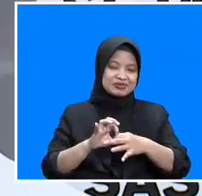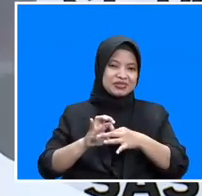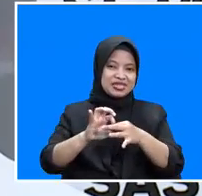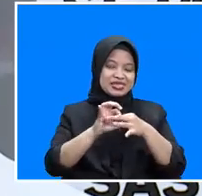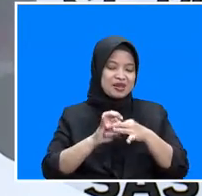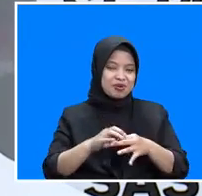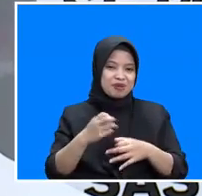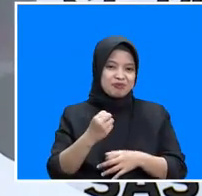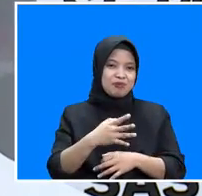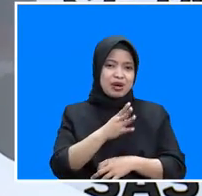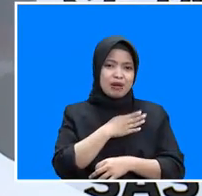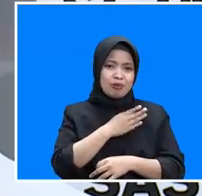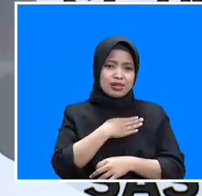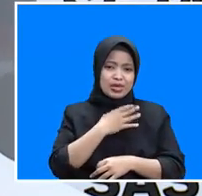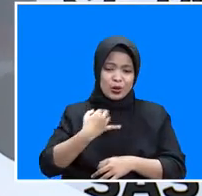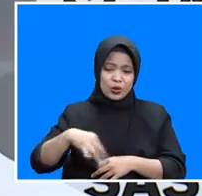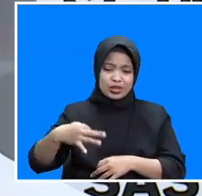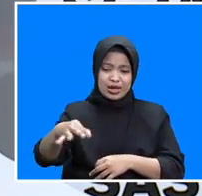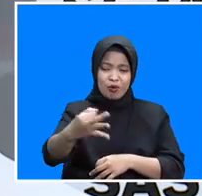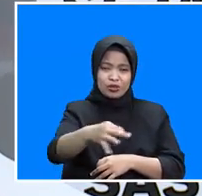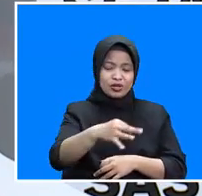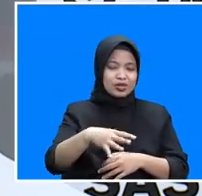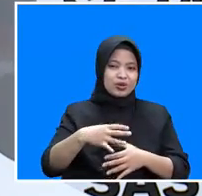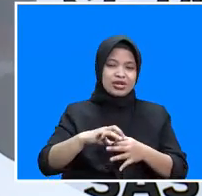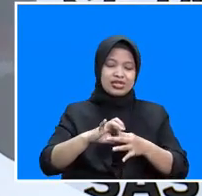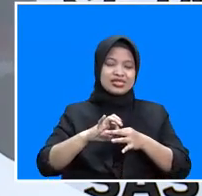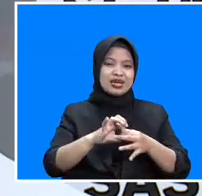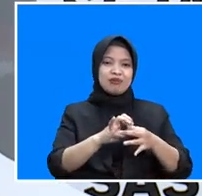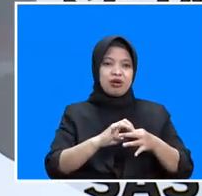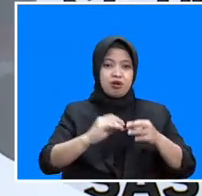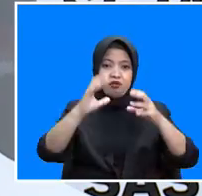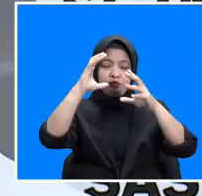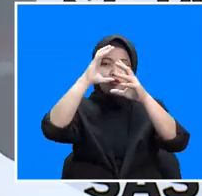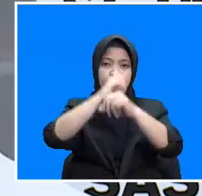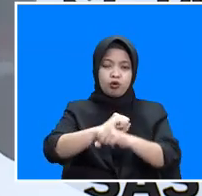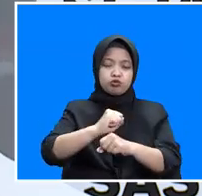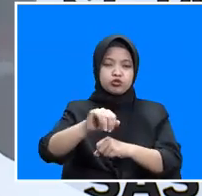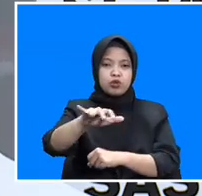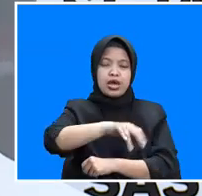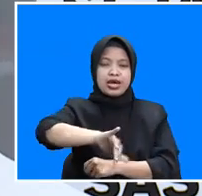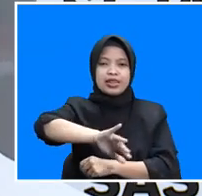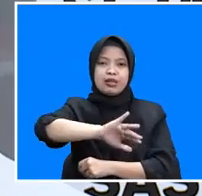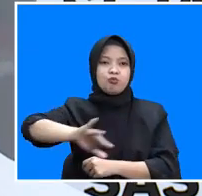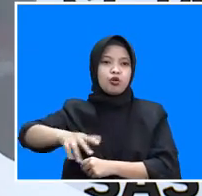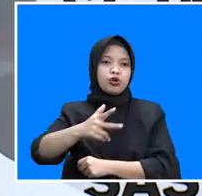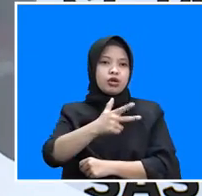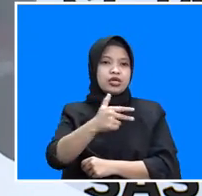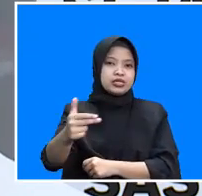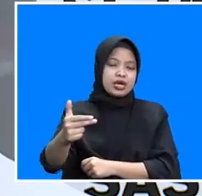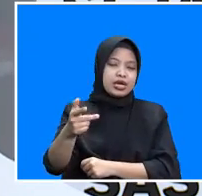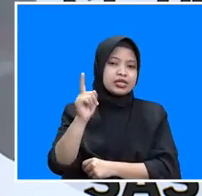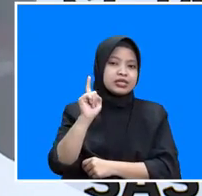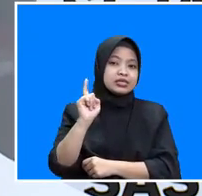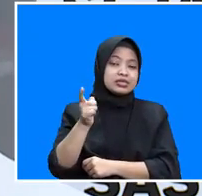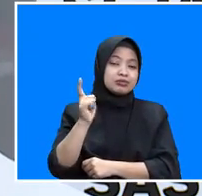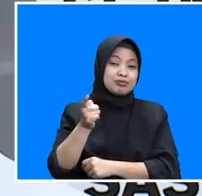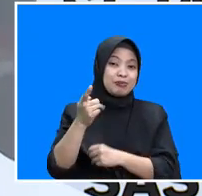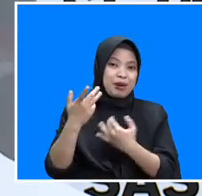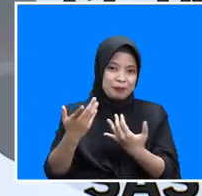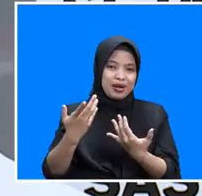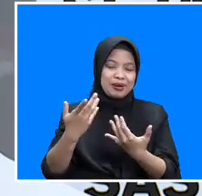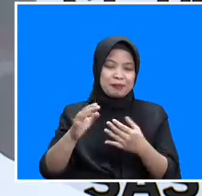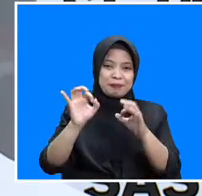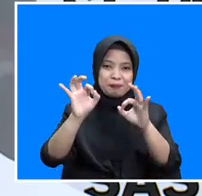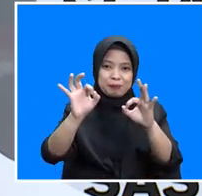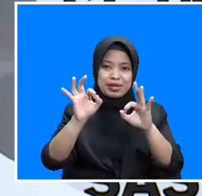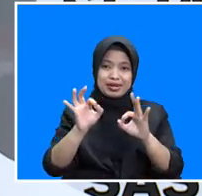For our program, we have a very strong focus on eastern Indonesia, mm-hmm. because I think if you look at really the education